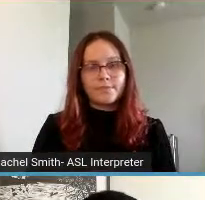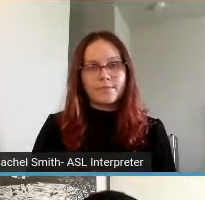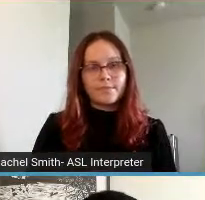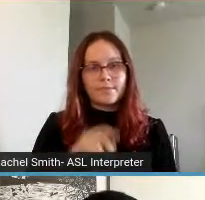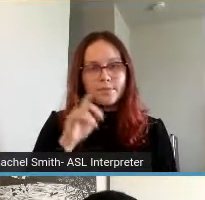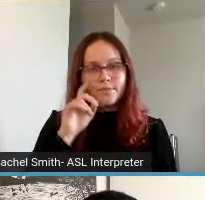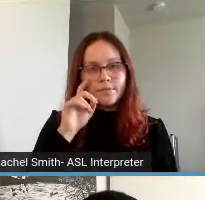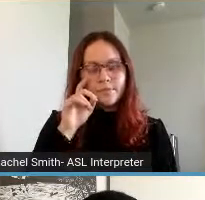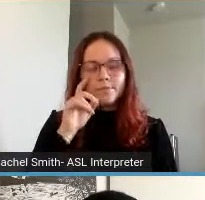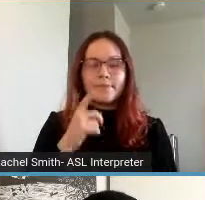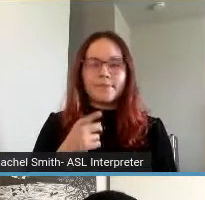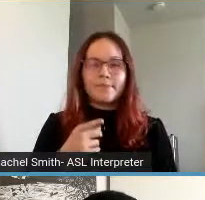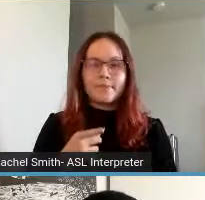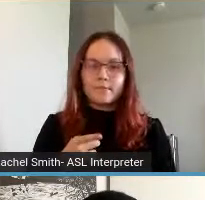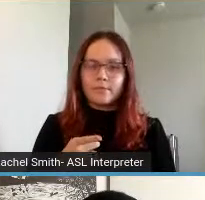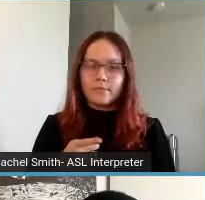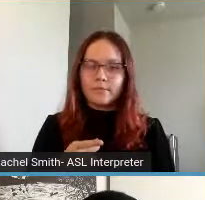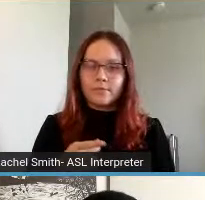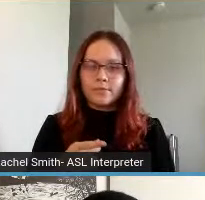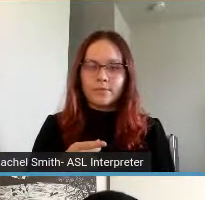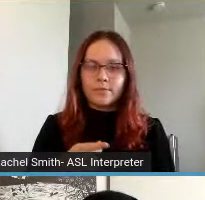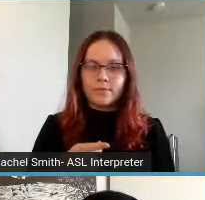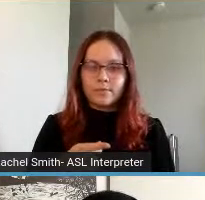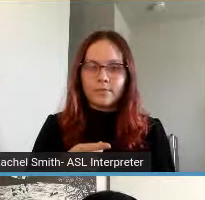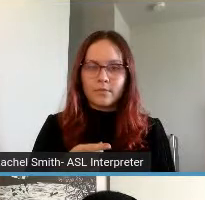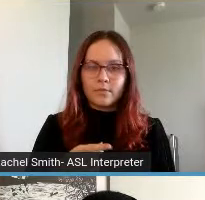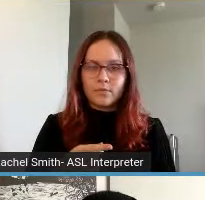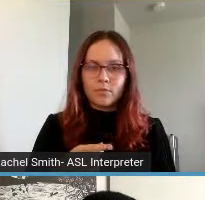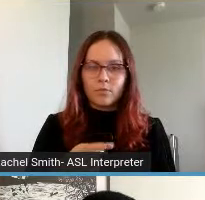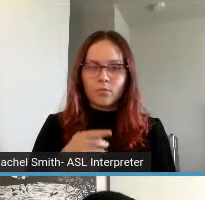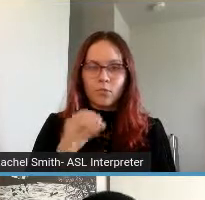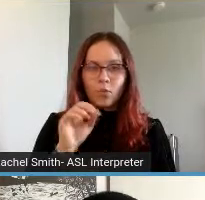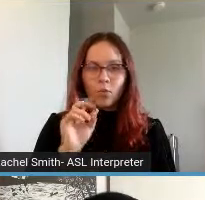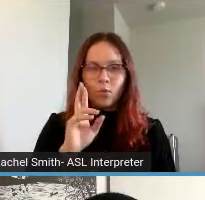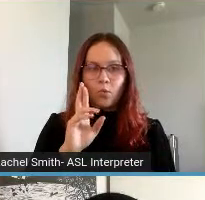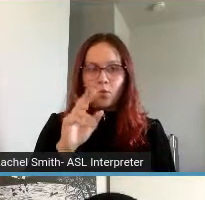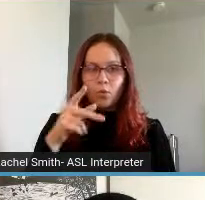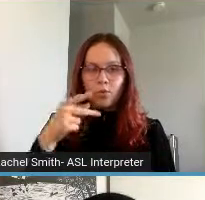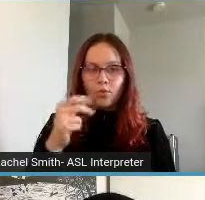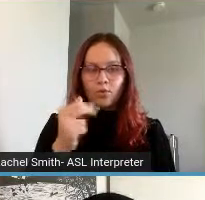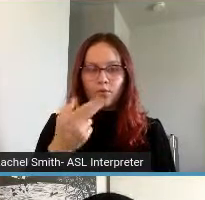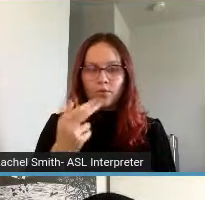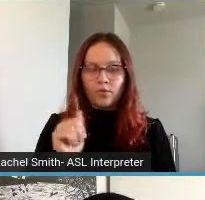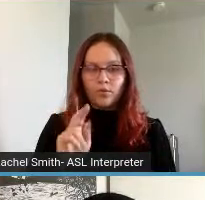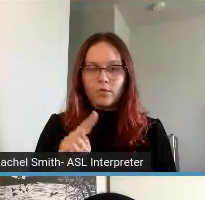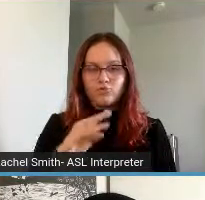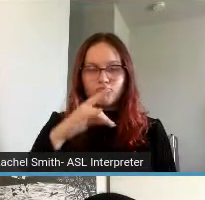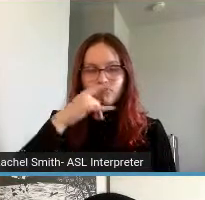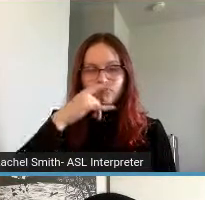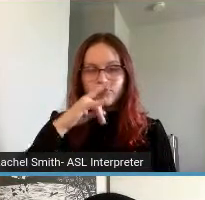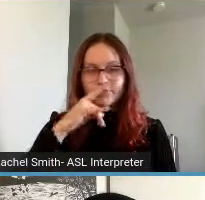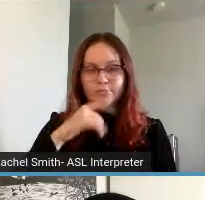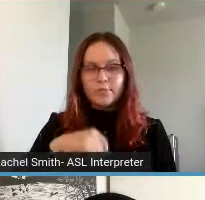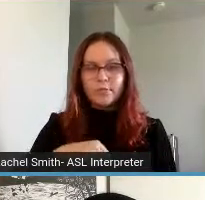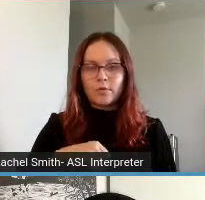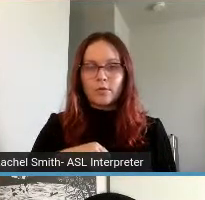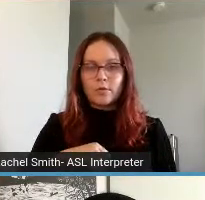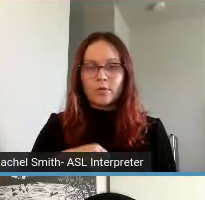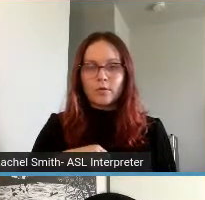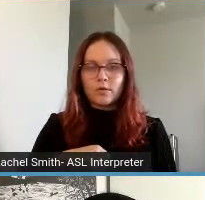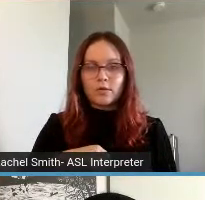Dear cibernautas, orphan children of two or more culturas, identities y